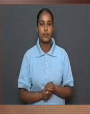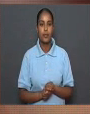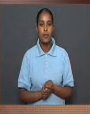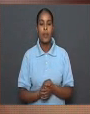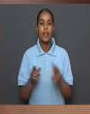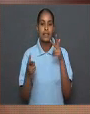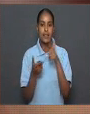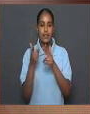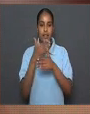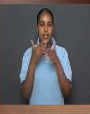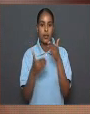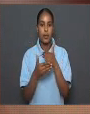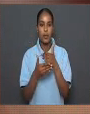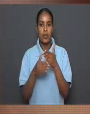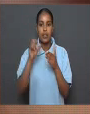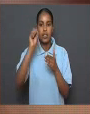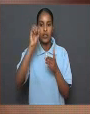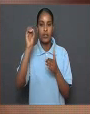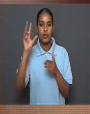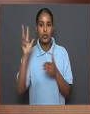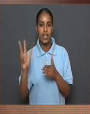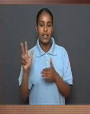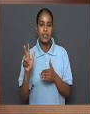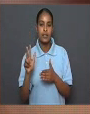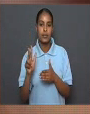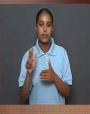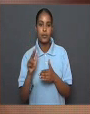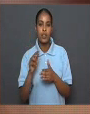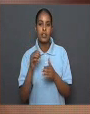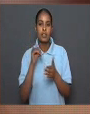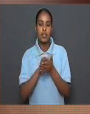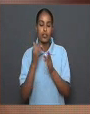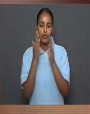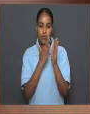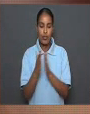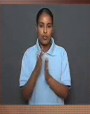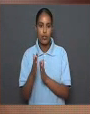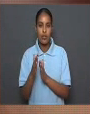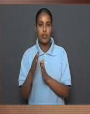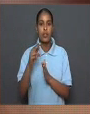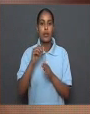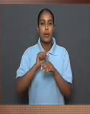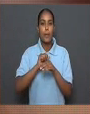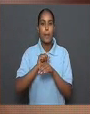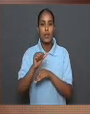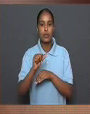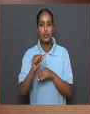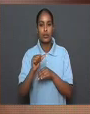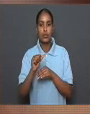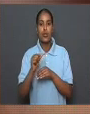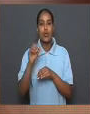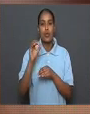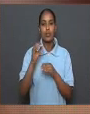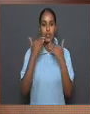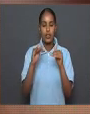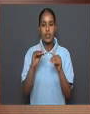In the third step, the sulfur trioxide that is formed is then passed into